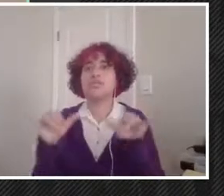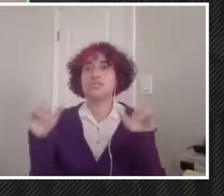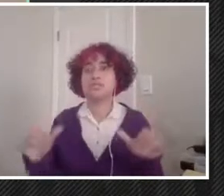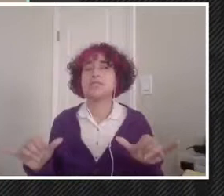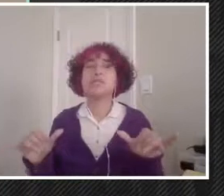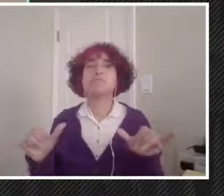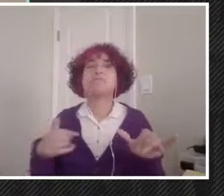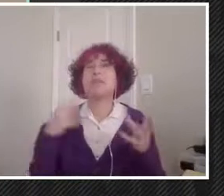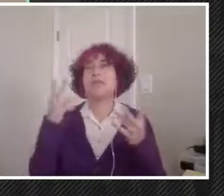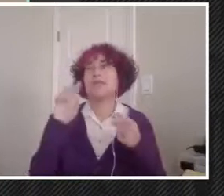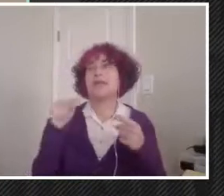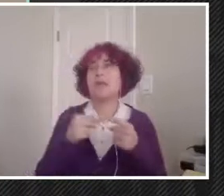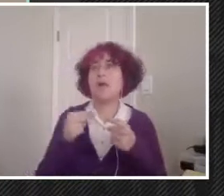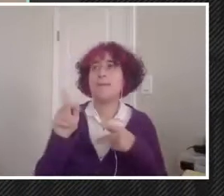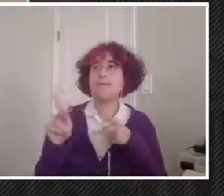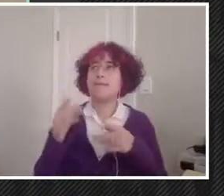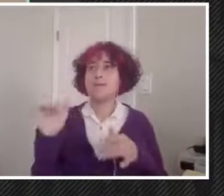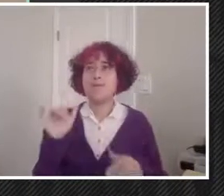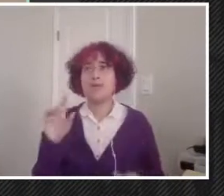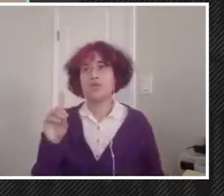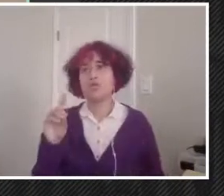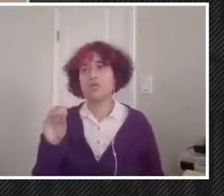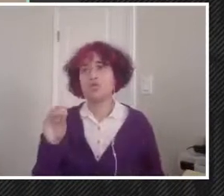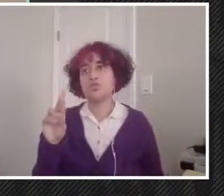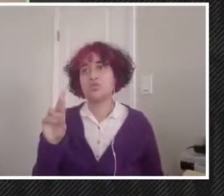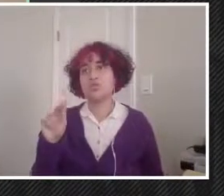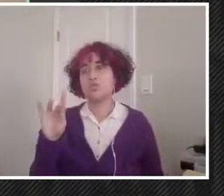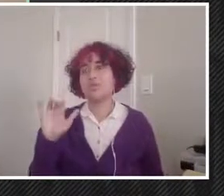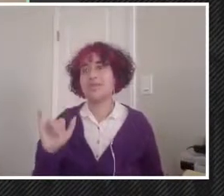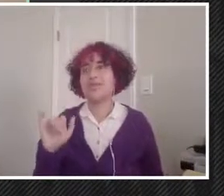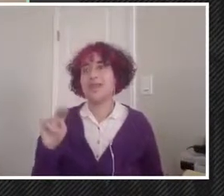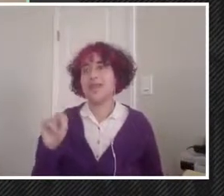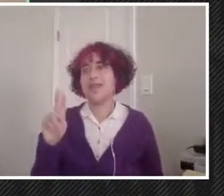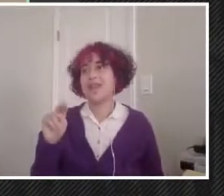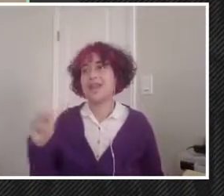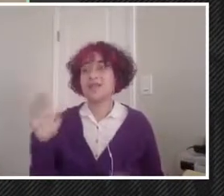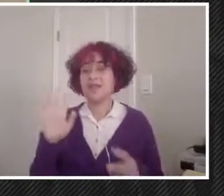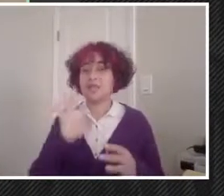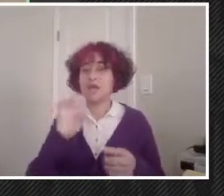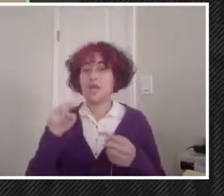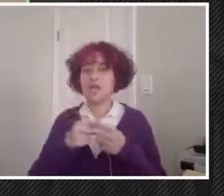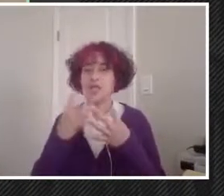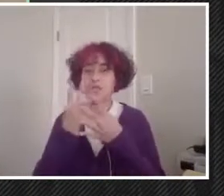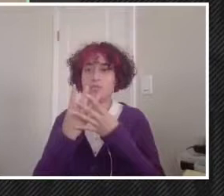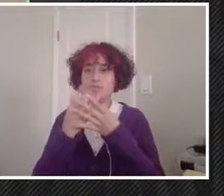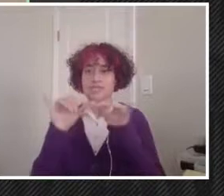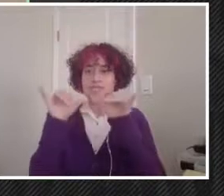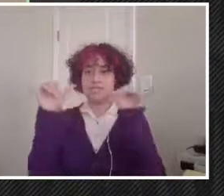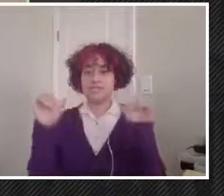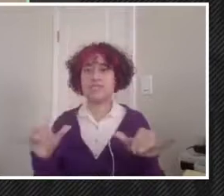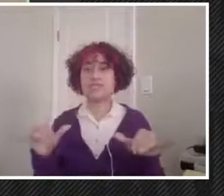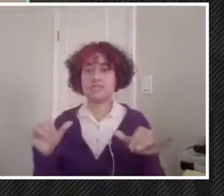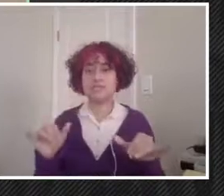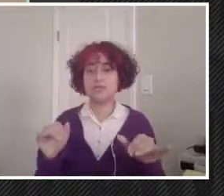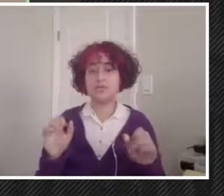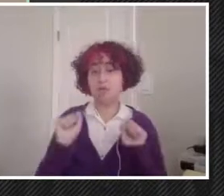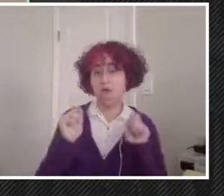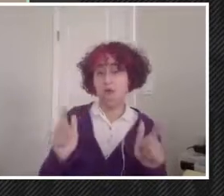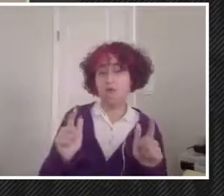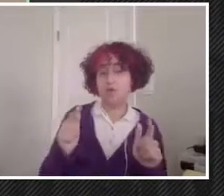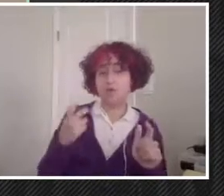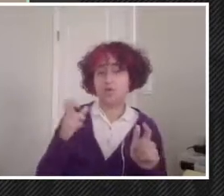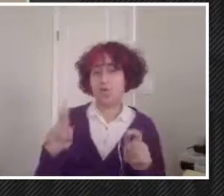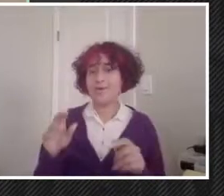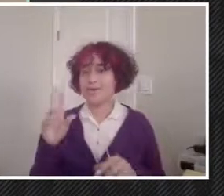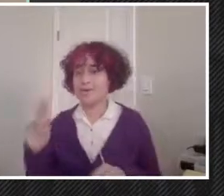like Dorsey Nunn, right, and they talk about in the prison industrial system, all of us should be free or none of us, so that way you